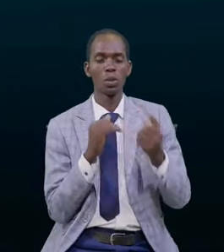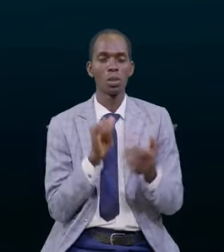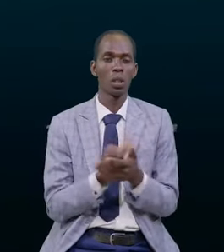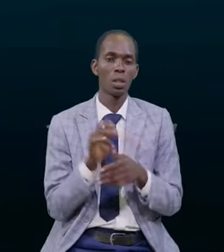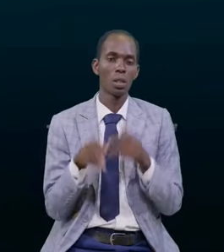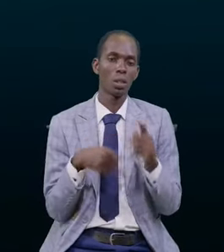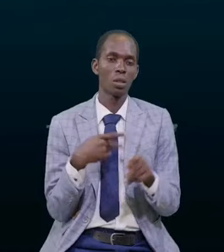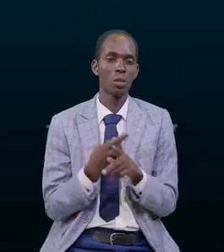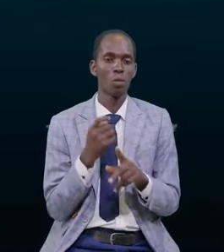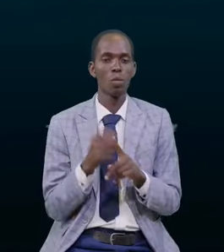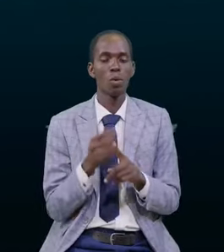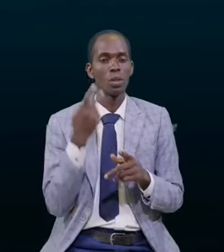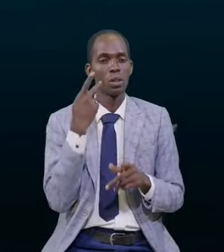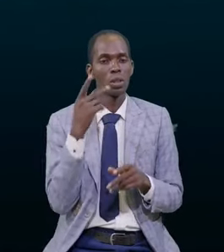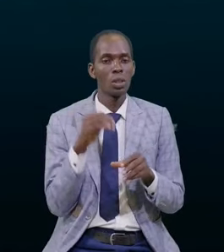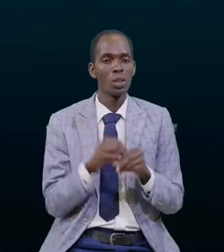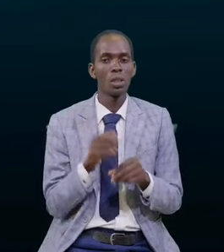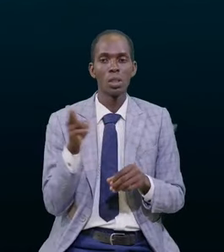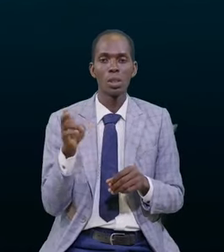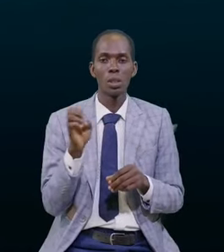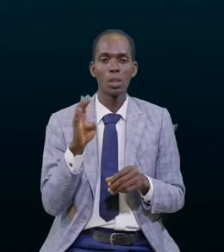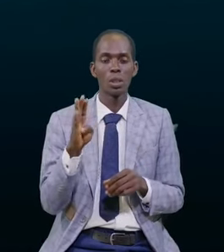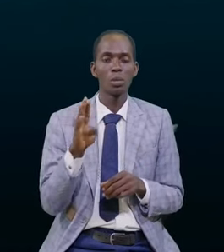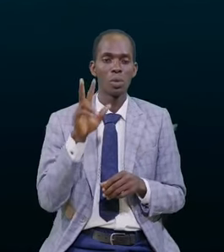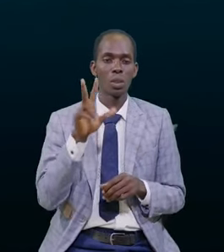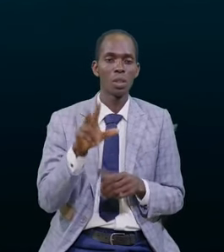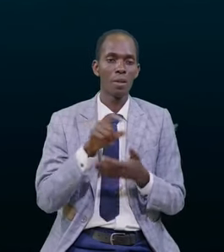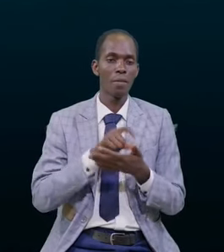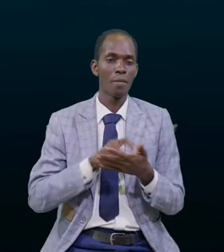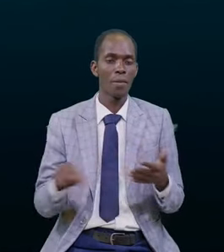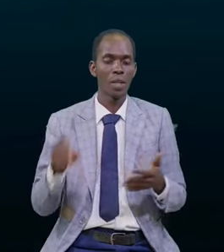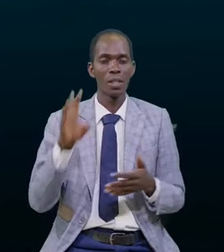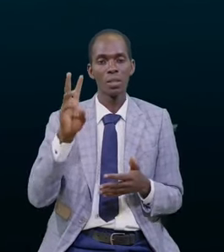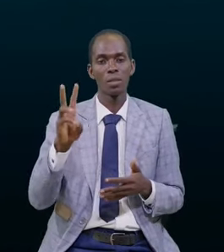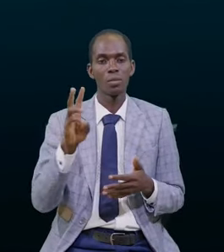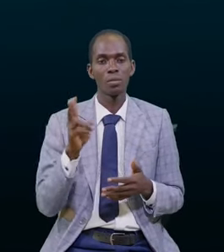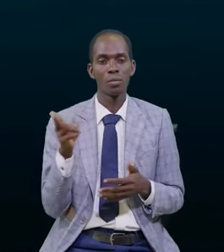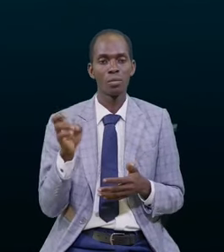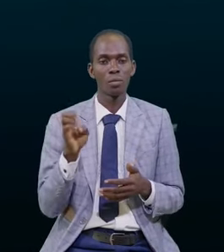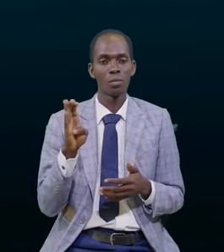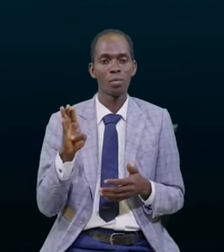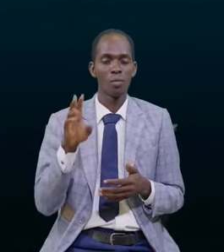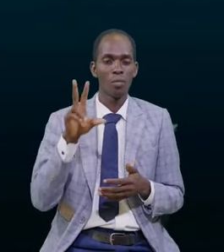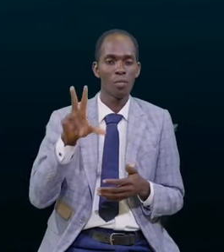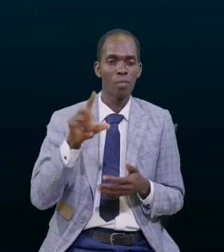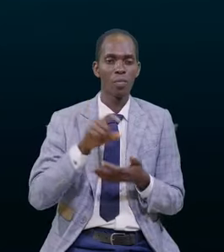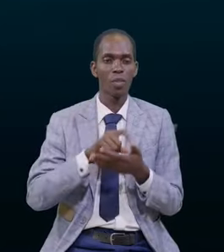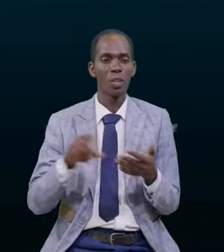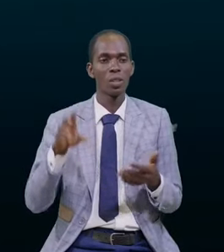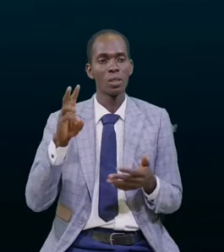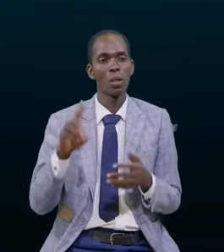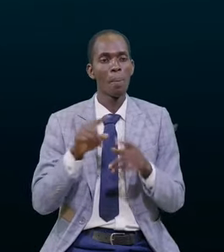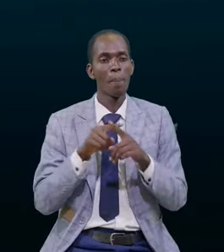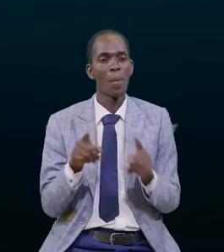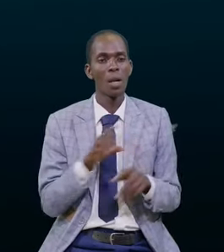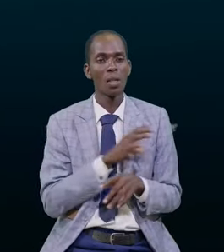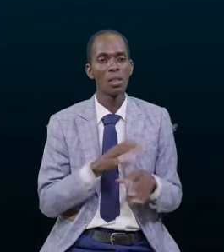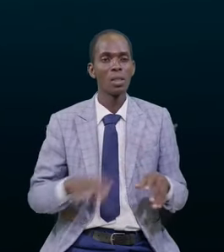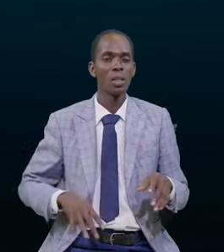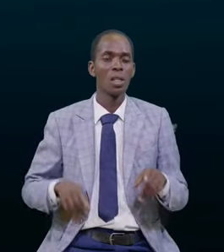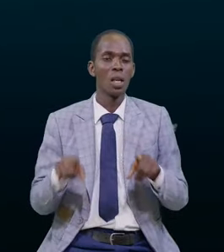it again Hebrews chapter 3 and from verse 6 but Christ as a son over his own